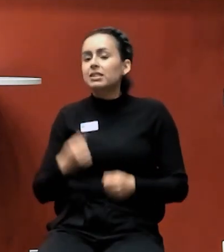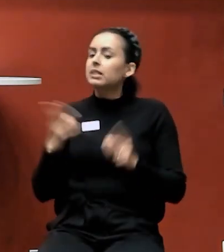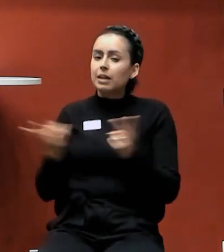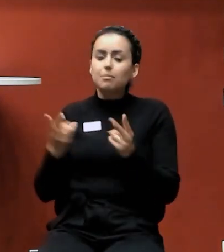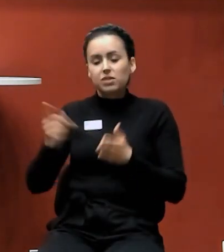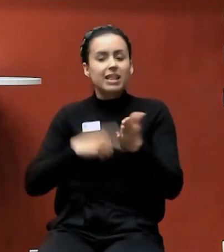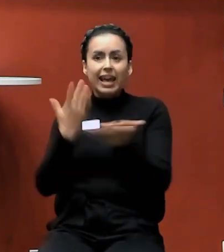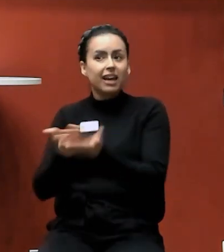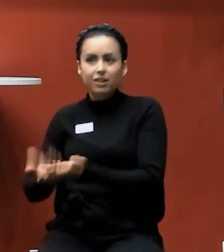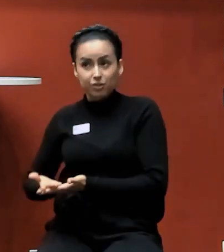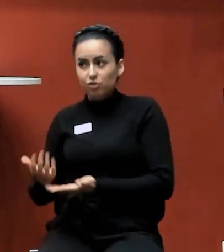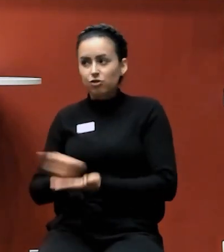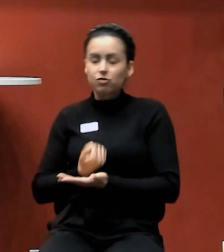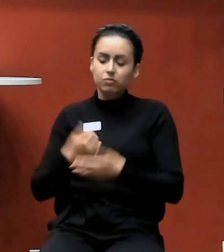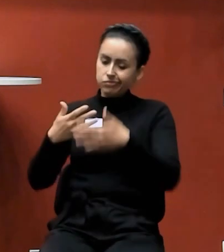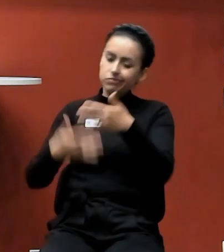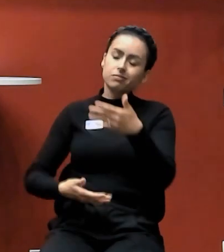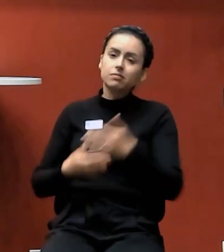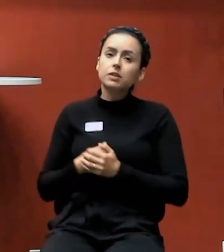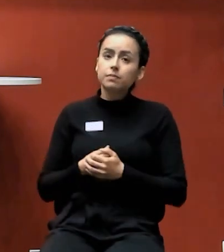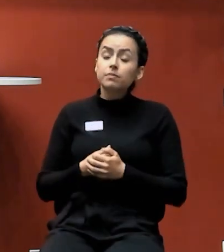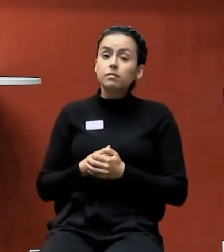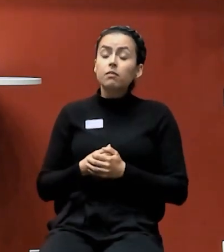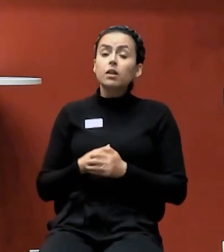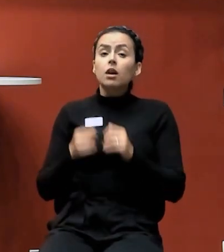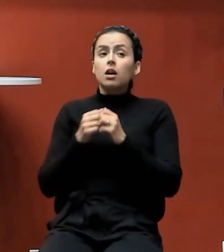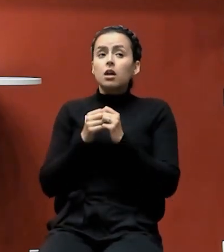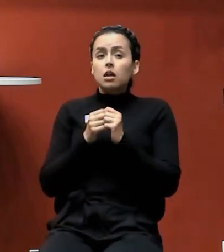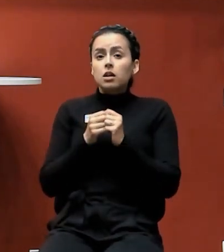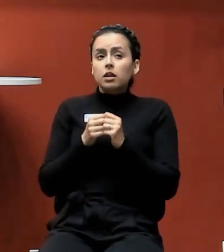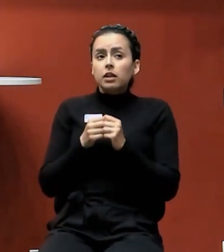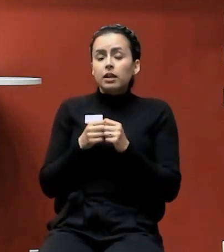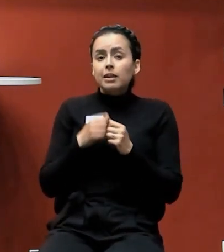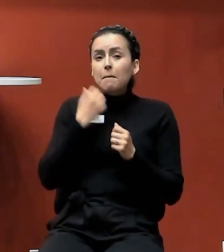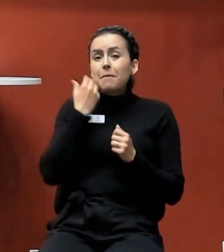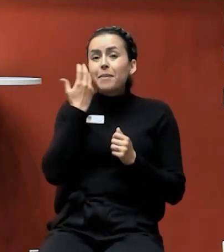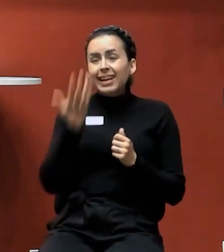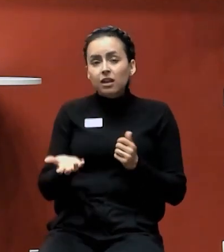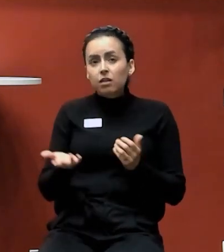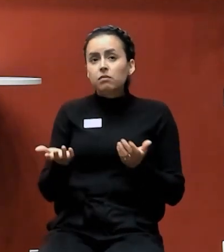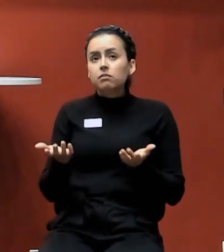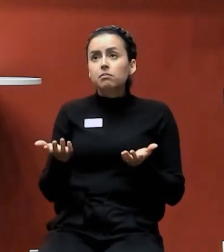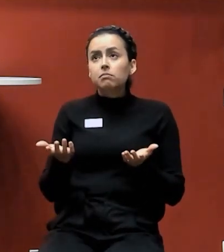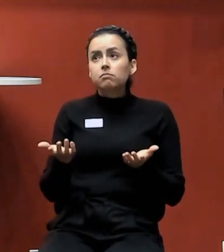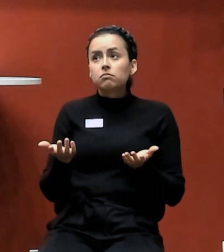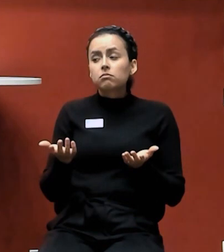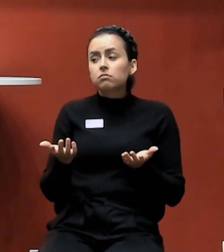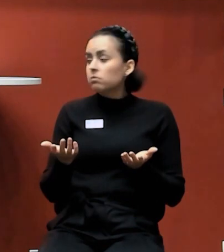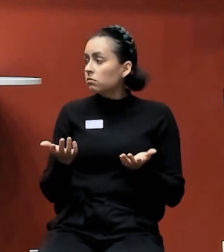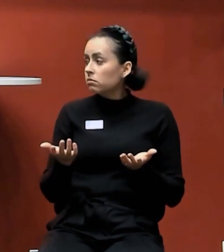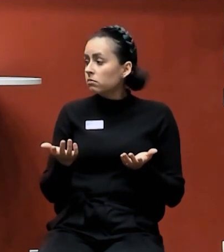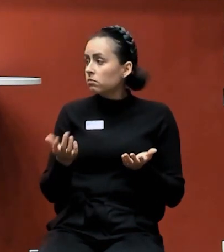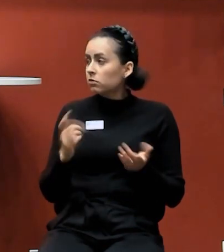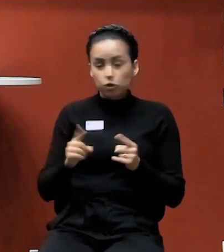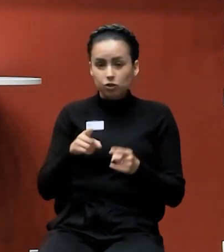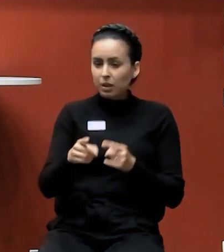know? Yes, but because I feel when you just come without, when you don't